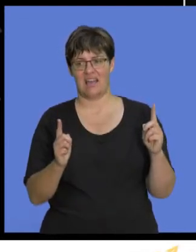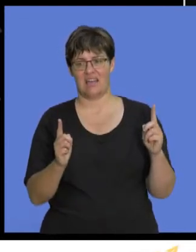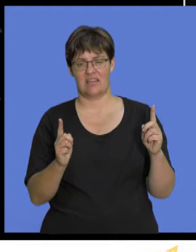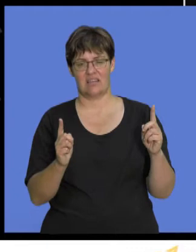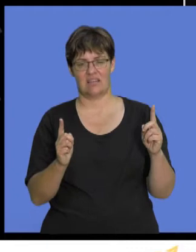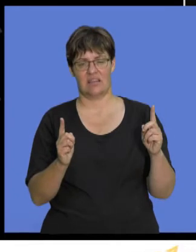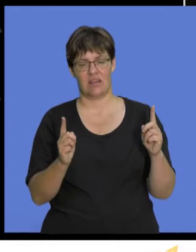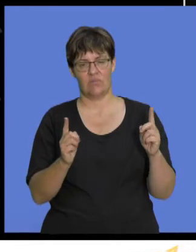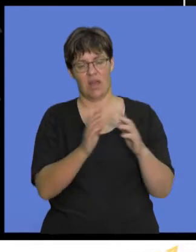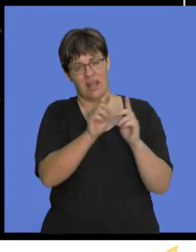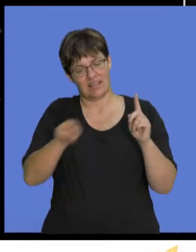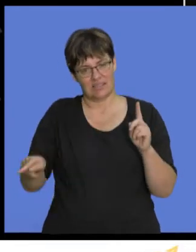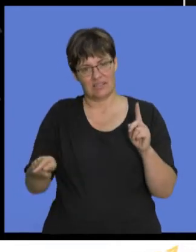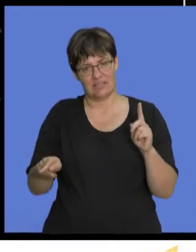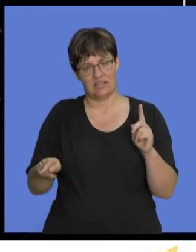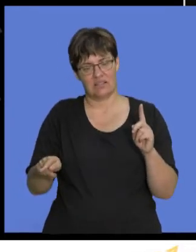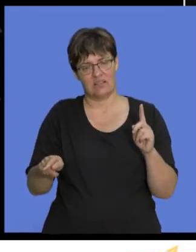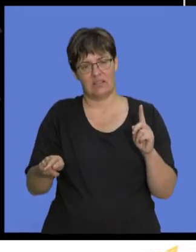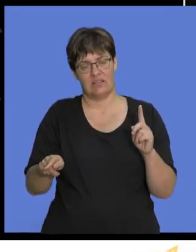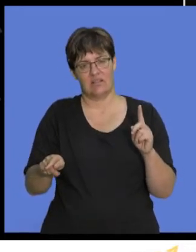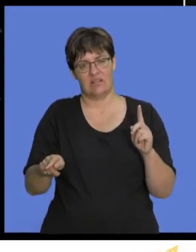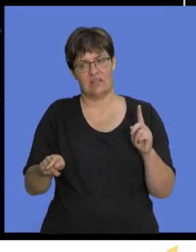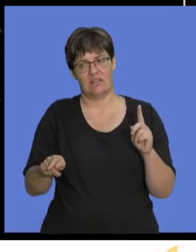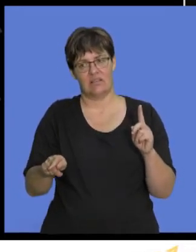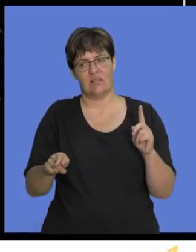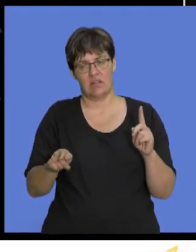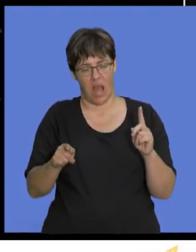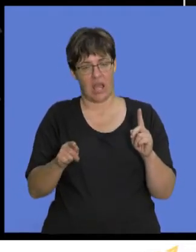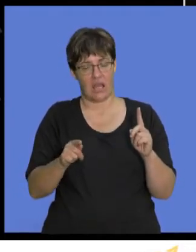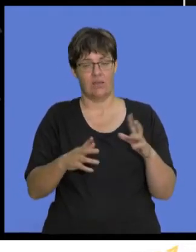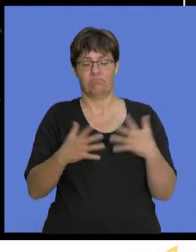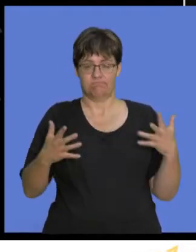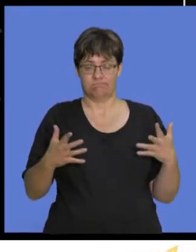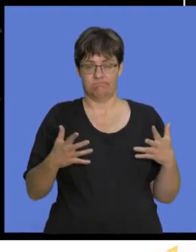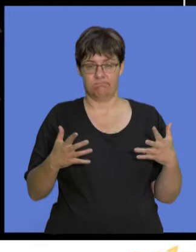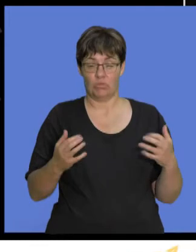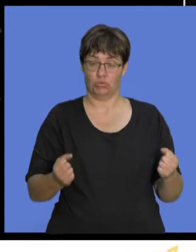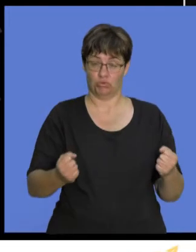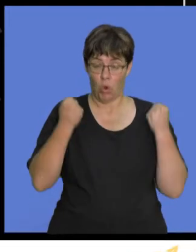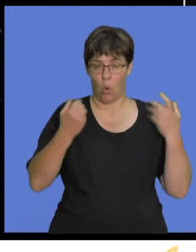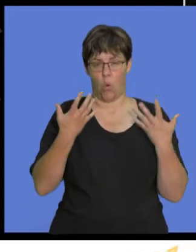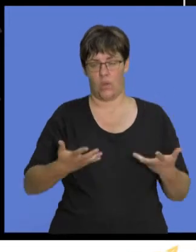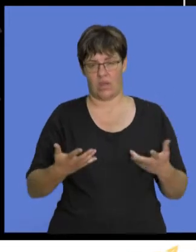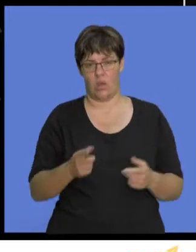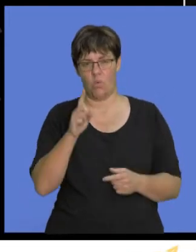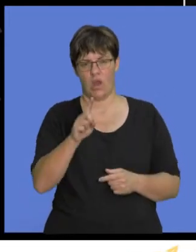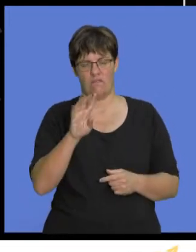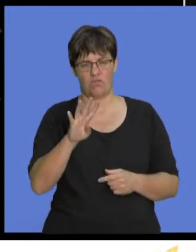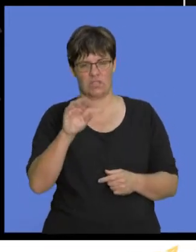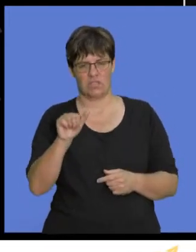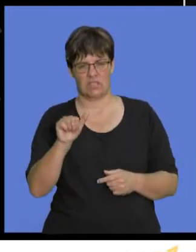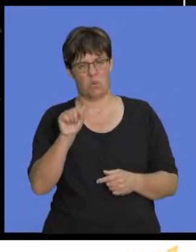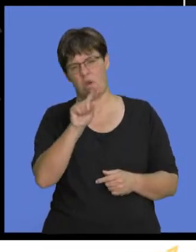something about the what? The direction, about the magnitude, right?